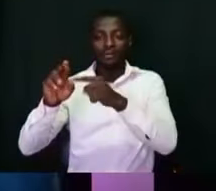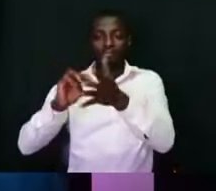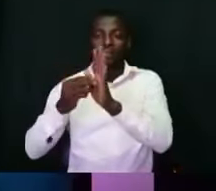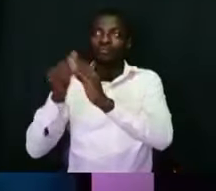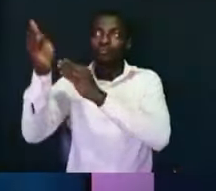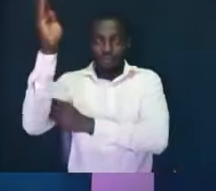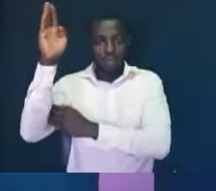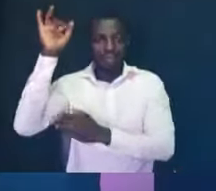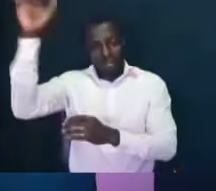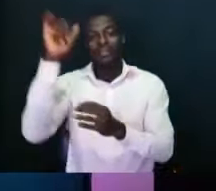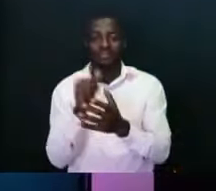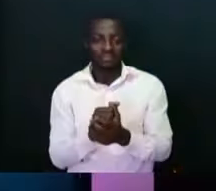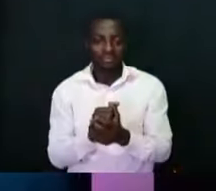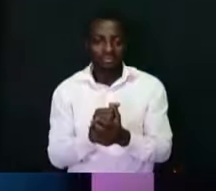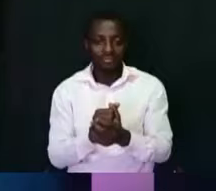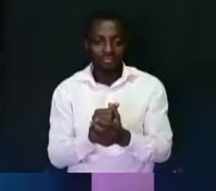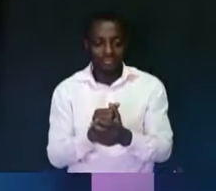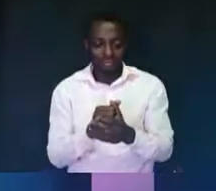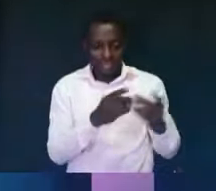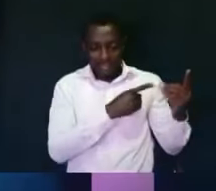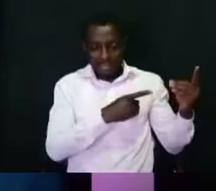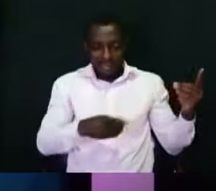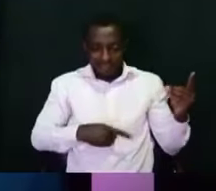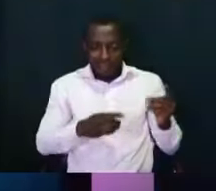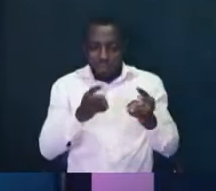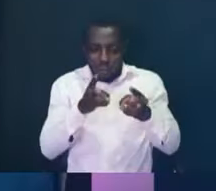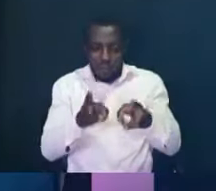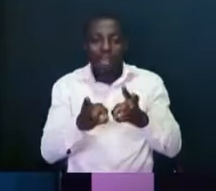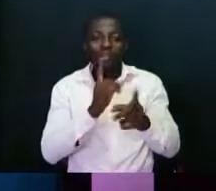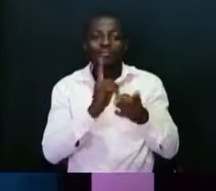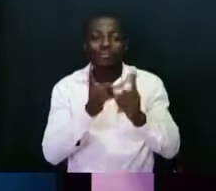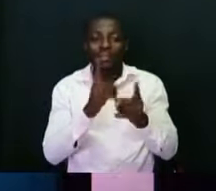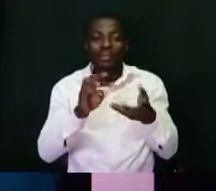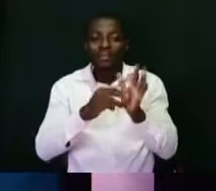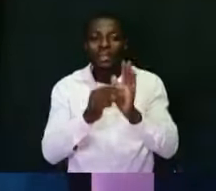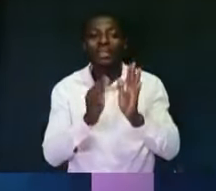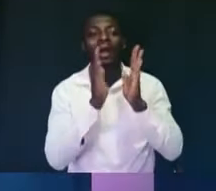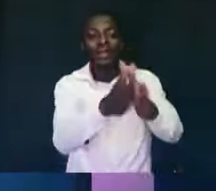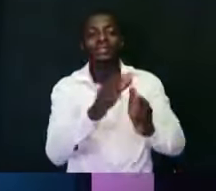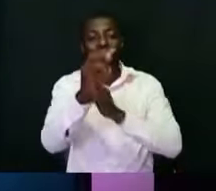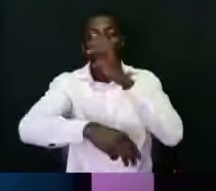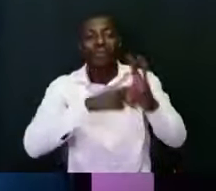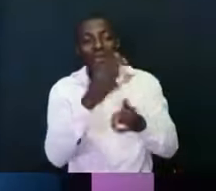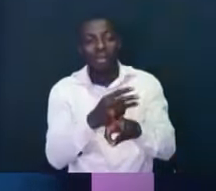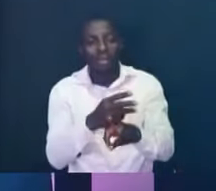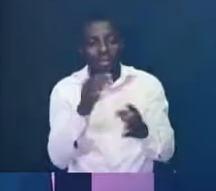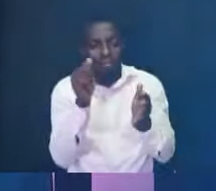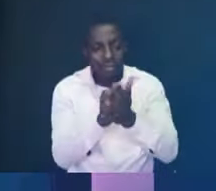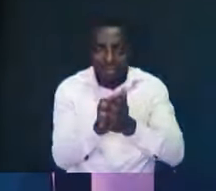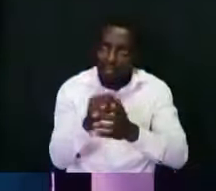form. It's as if he didn't know. As if he's asking the whole world.